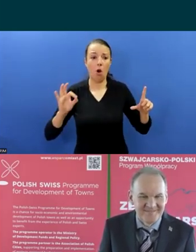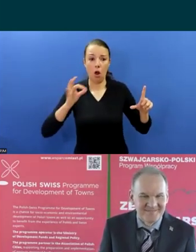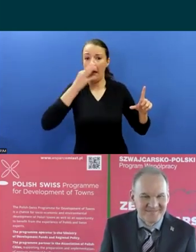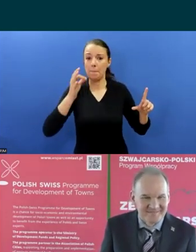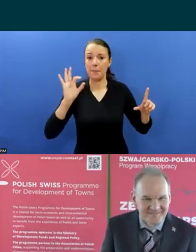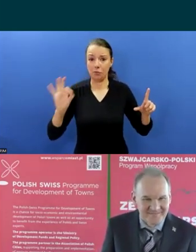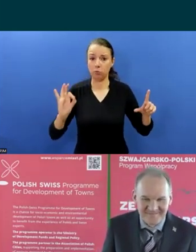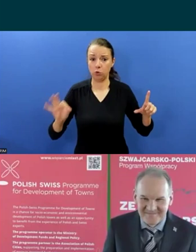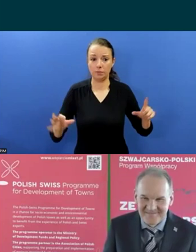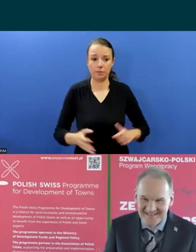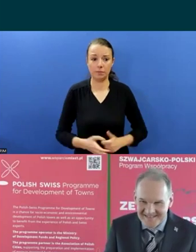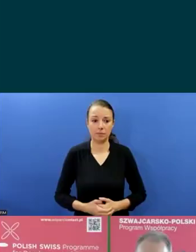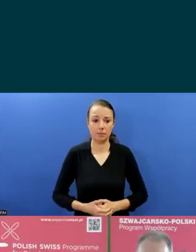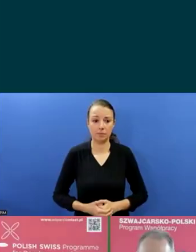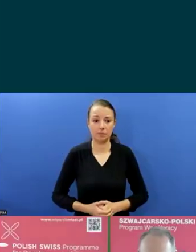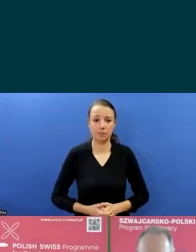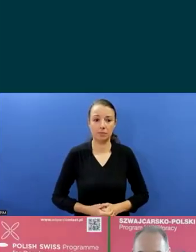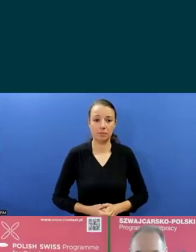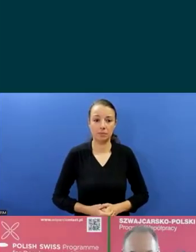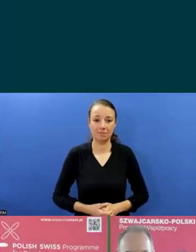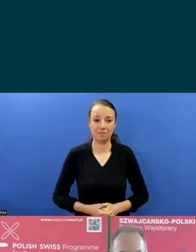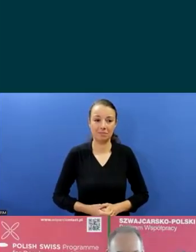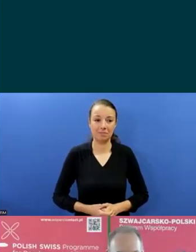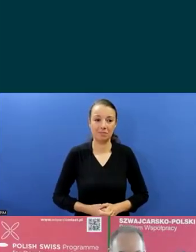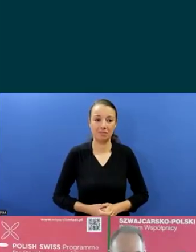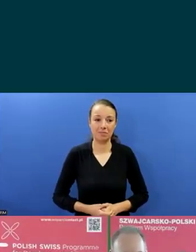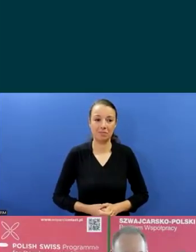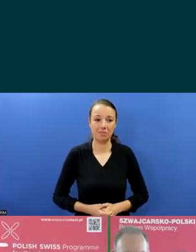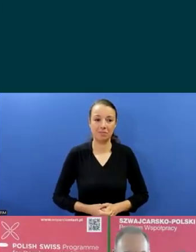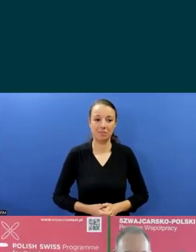the screen is bigger now, we can see it. It's okay right now.